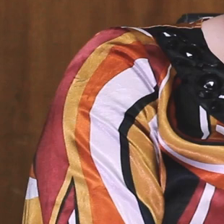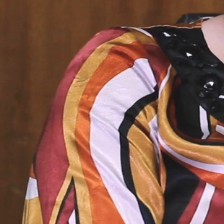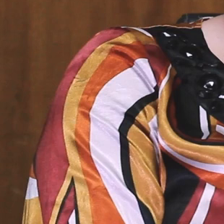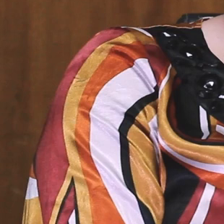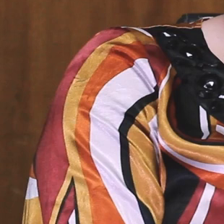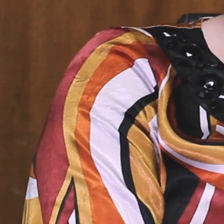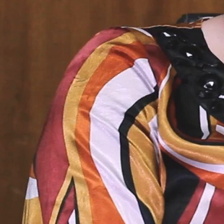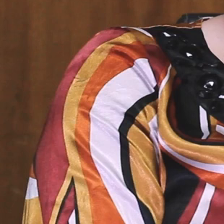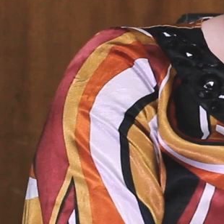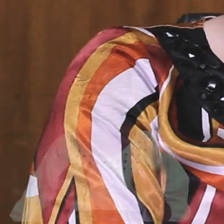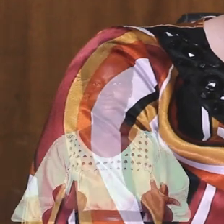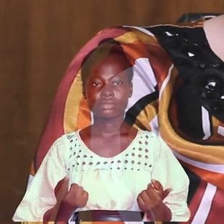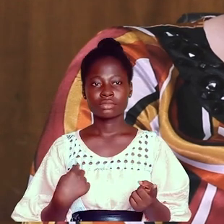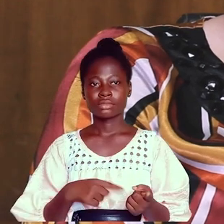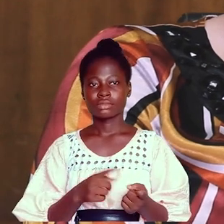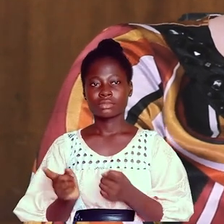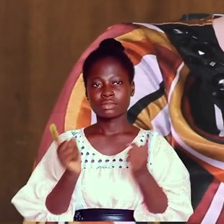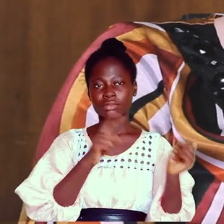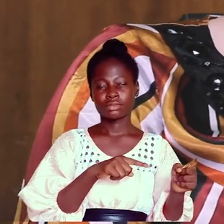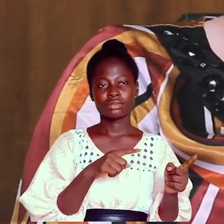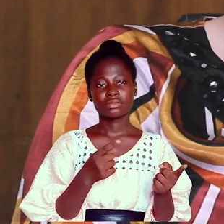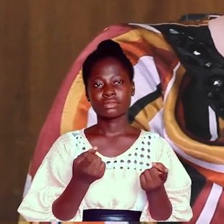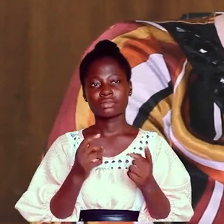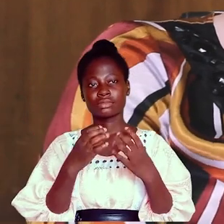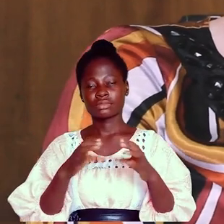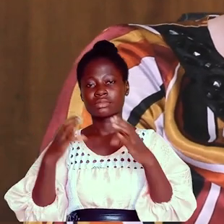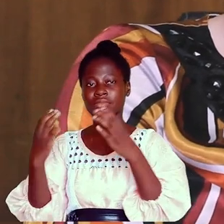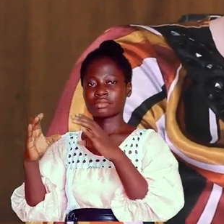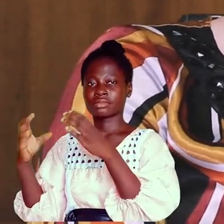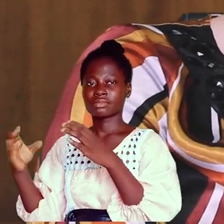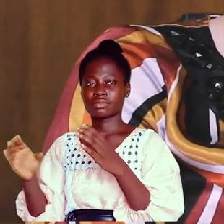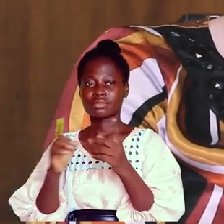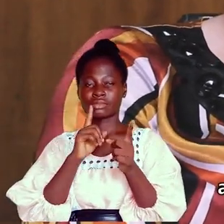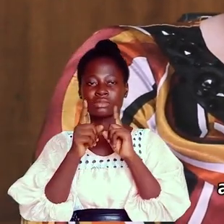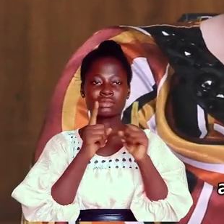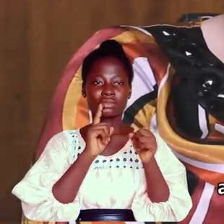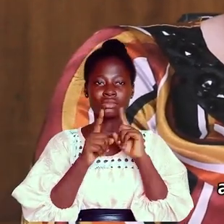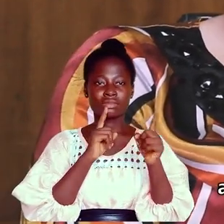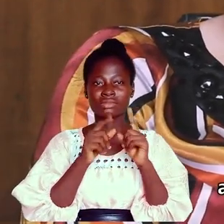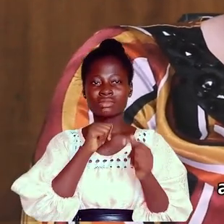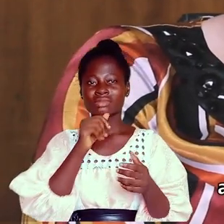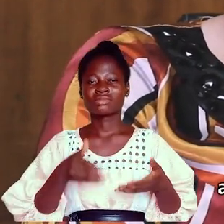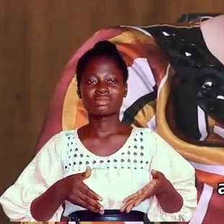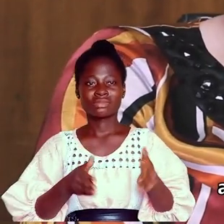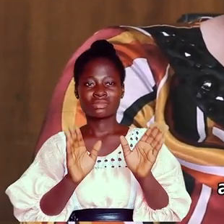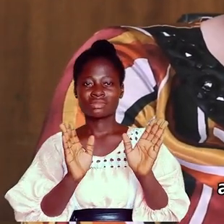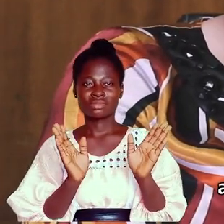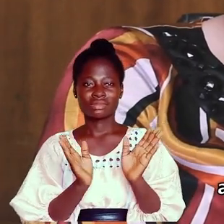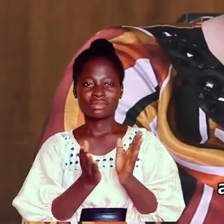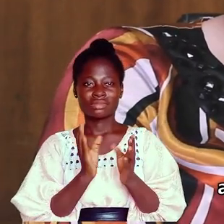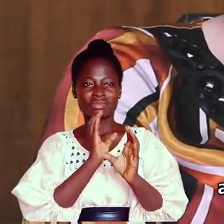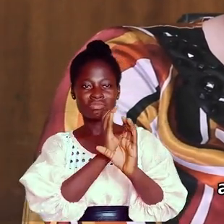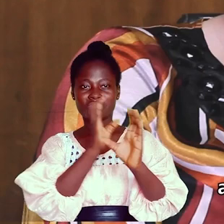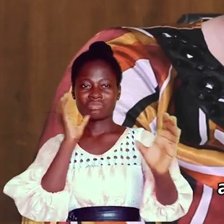albinism, speaking. So we went into those communities to dialogue and they did not allow us